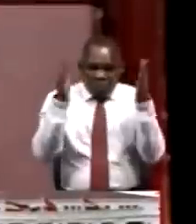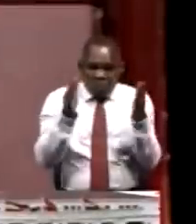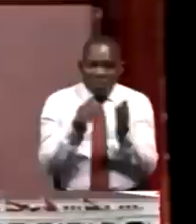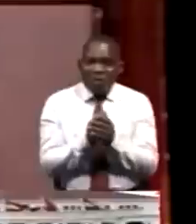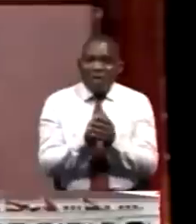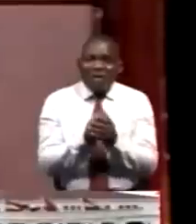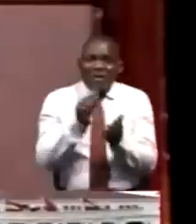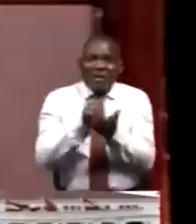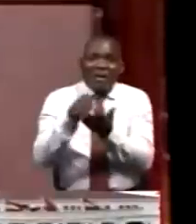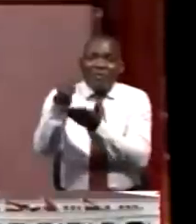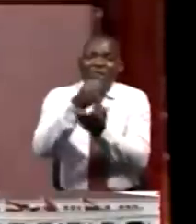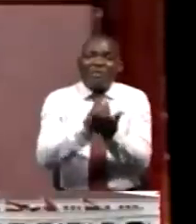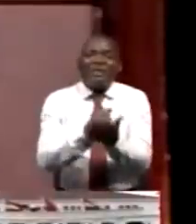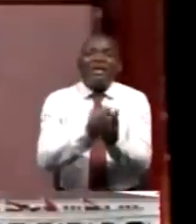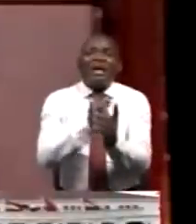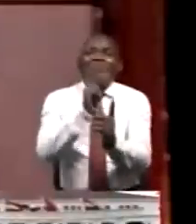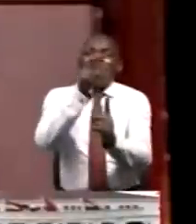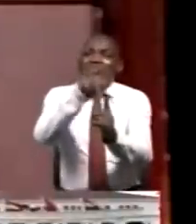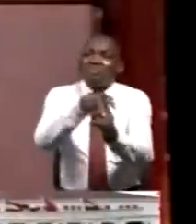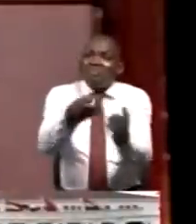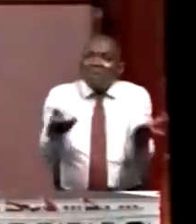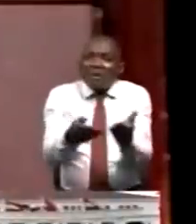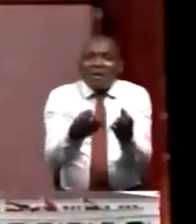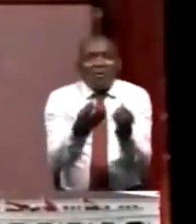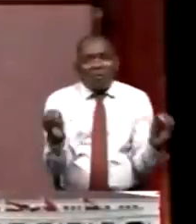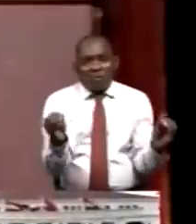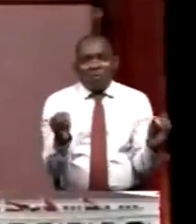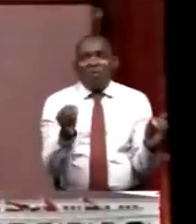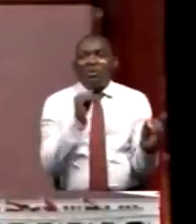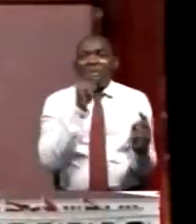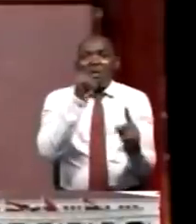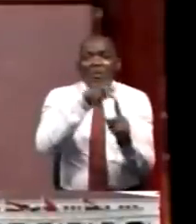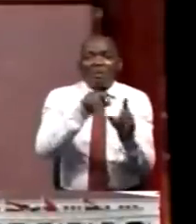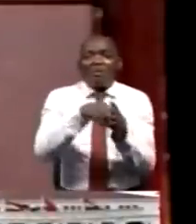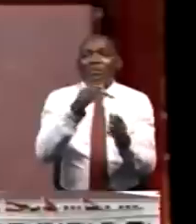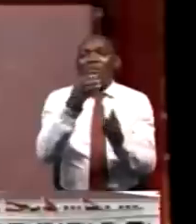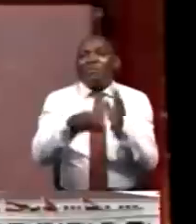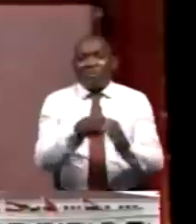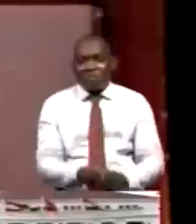it is not a document exhibited in these proceedings.